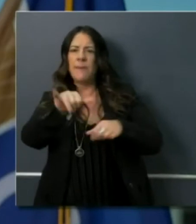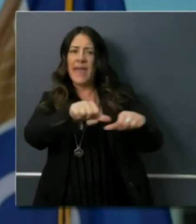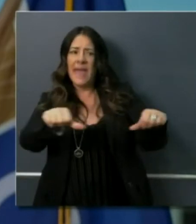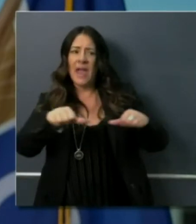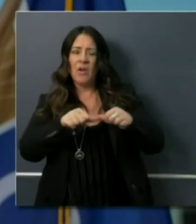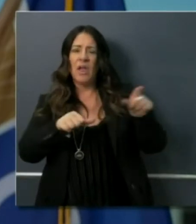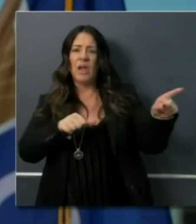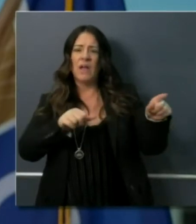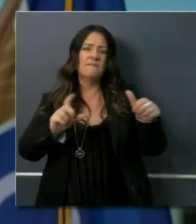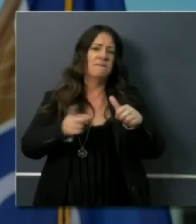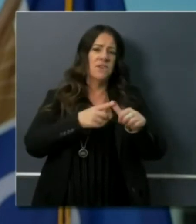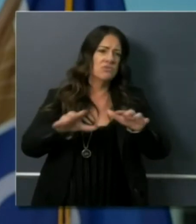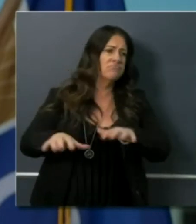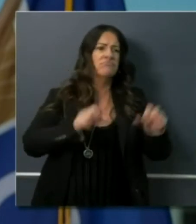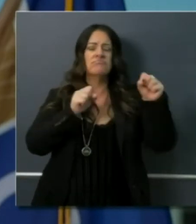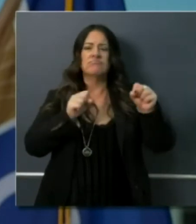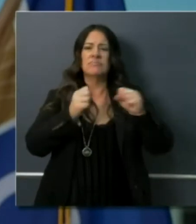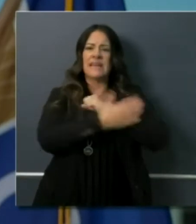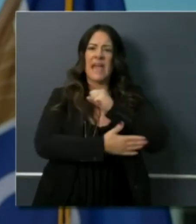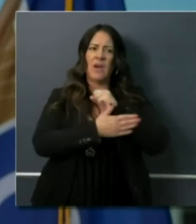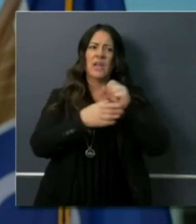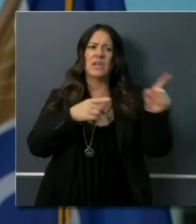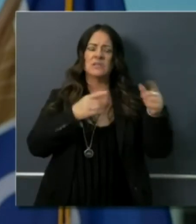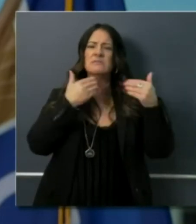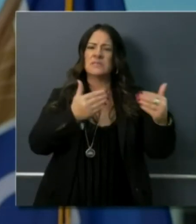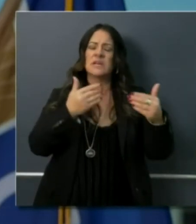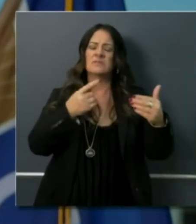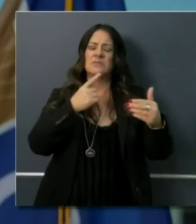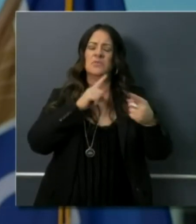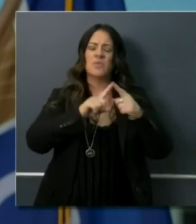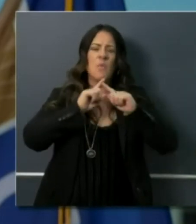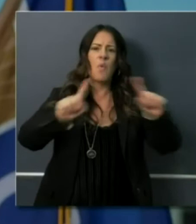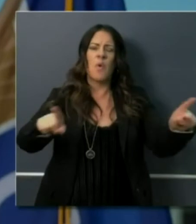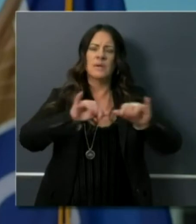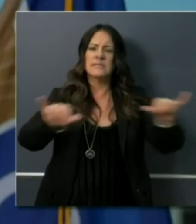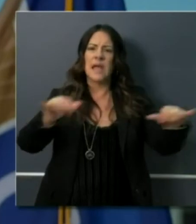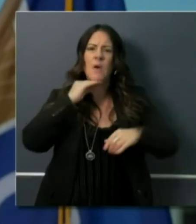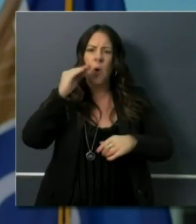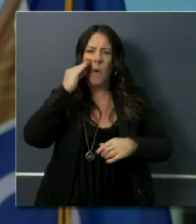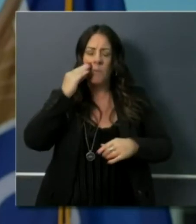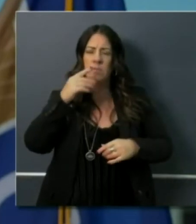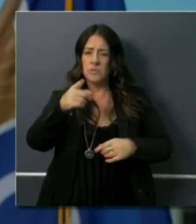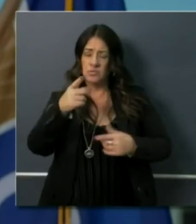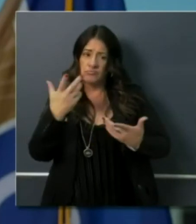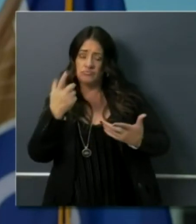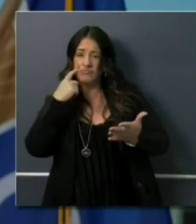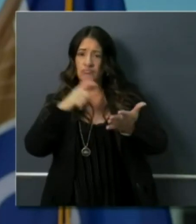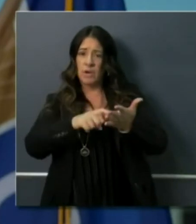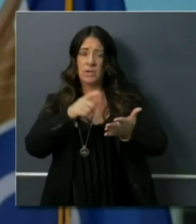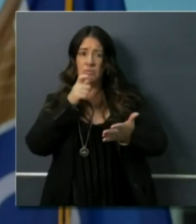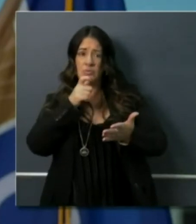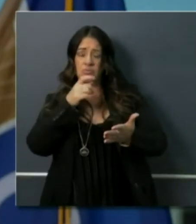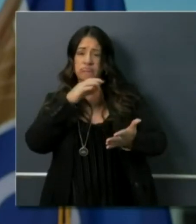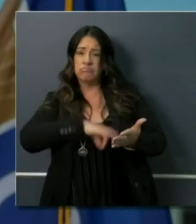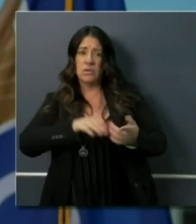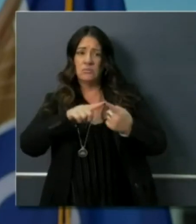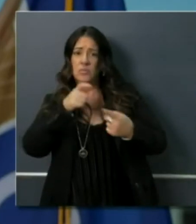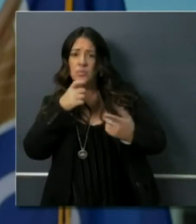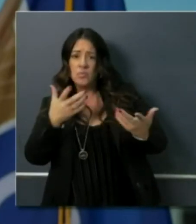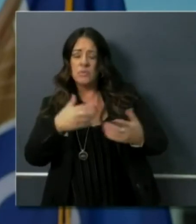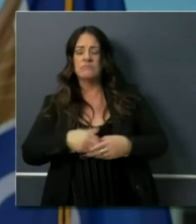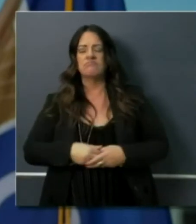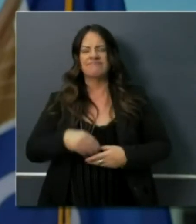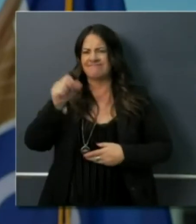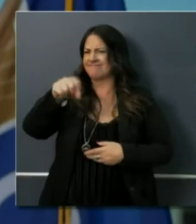first action across the country. Huge credit. They've been incredible leaders. I give a lot of credit to Dr. Galley and his team